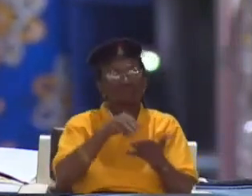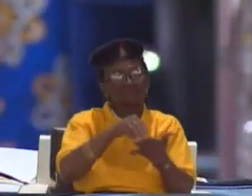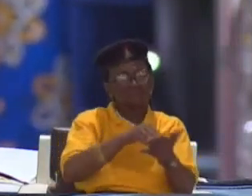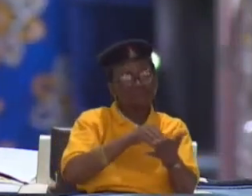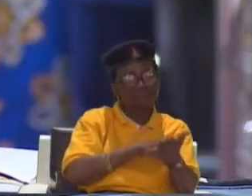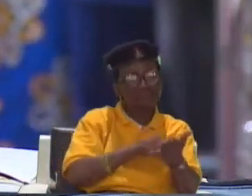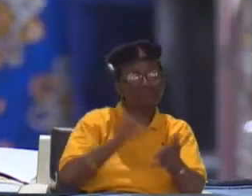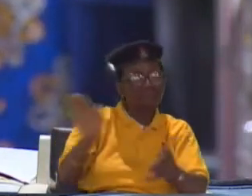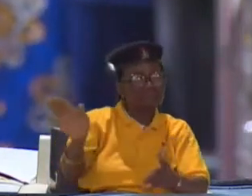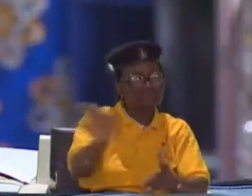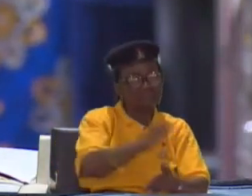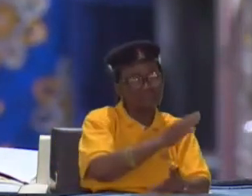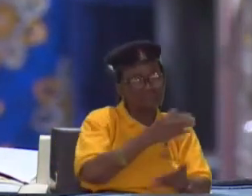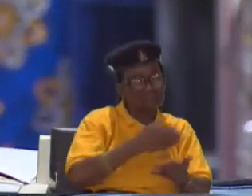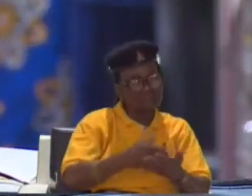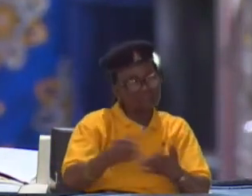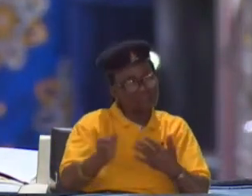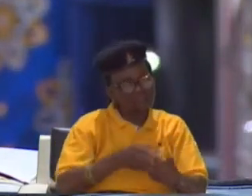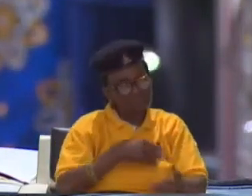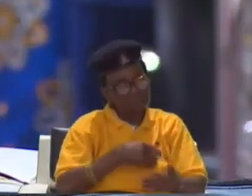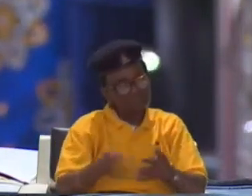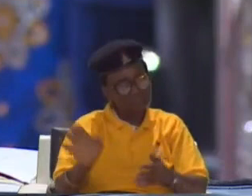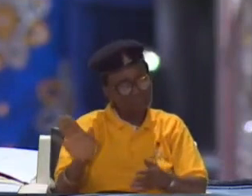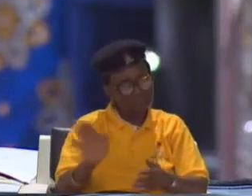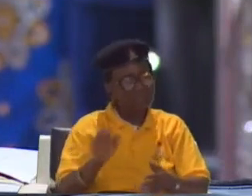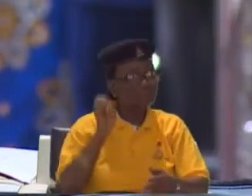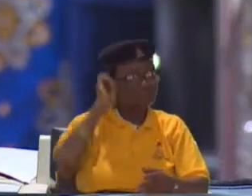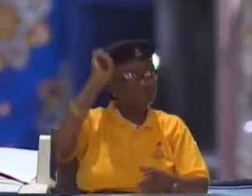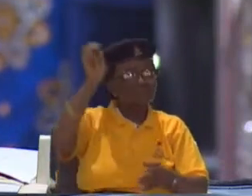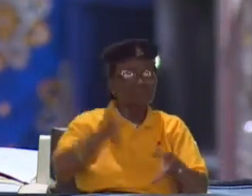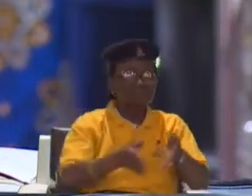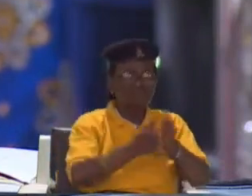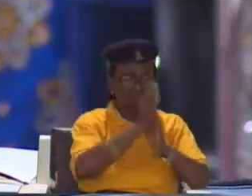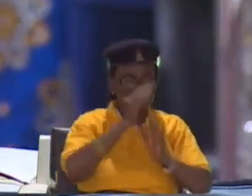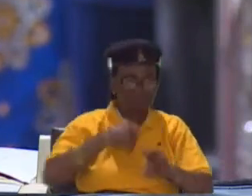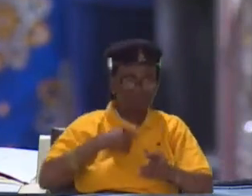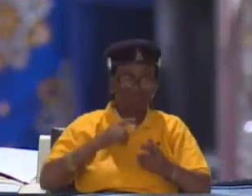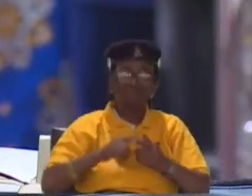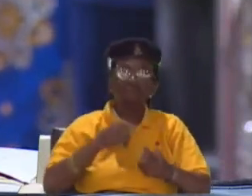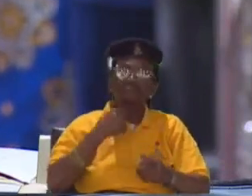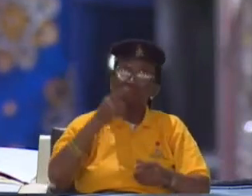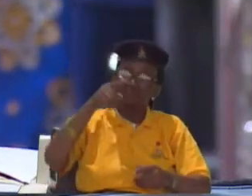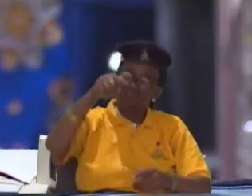o daruko otito na. He asked me to tell you. O ni so fun o.